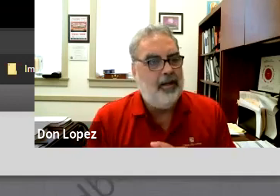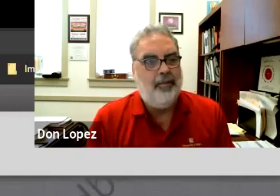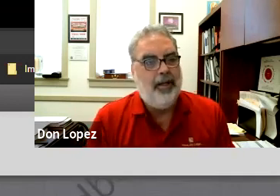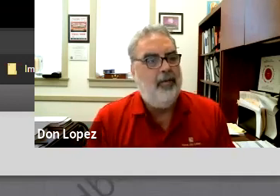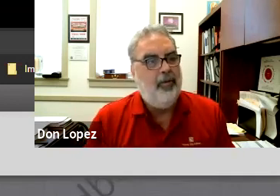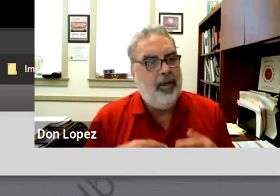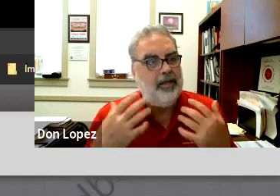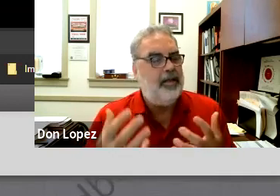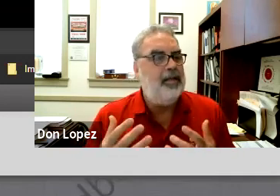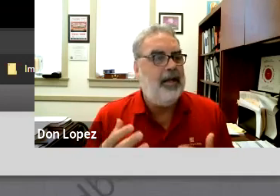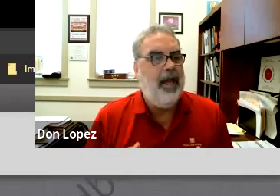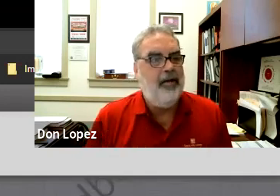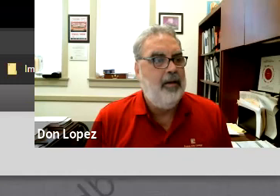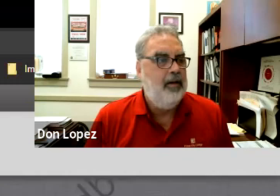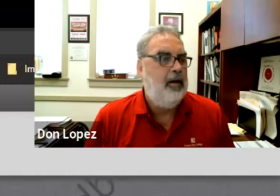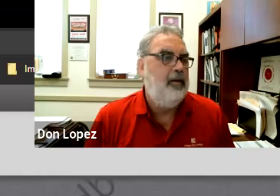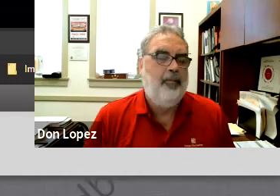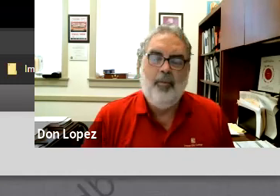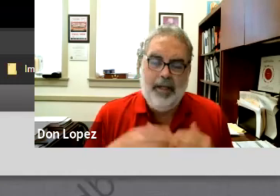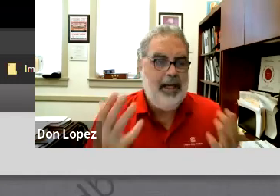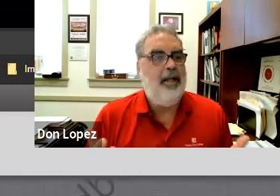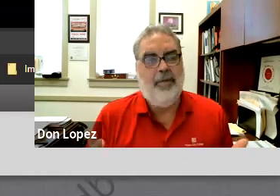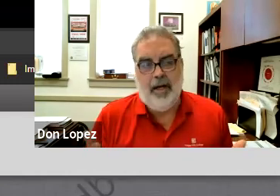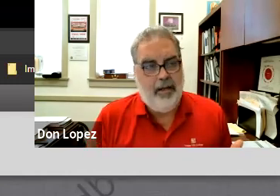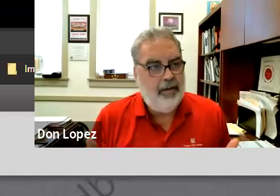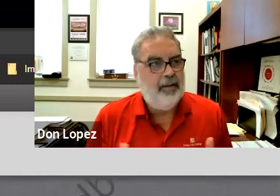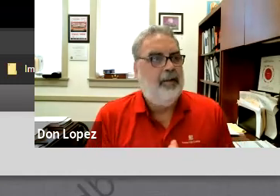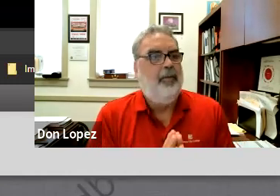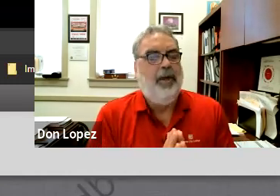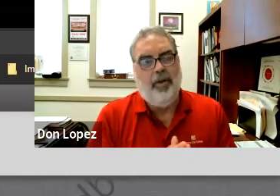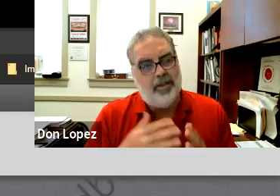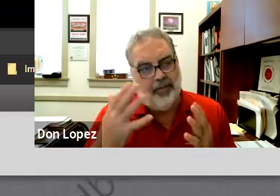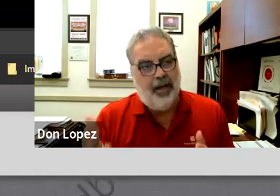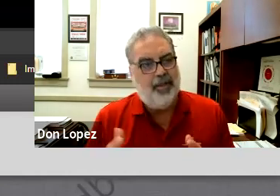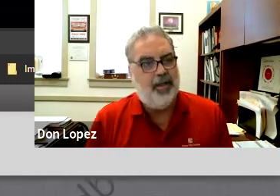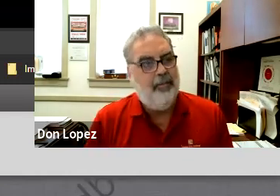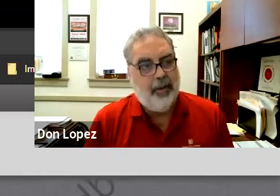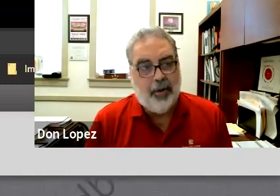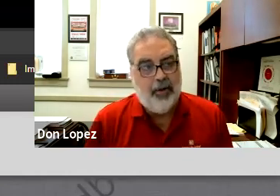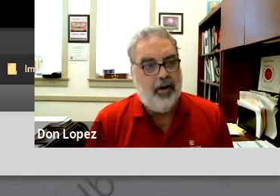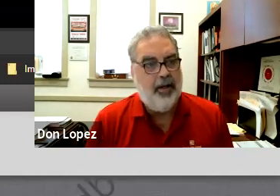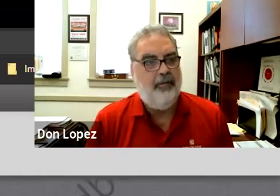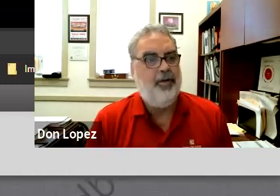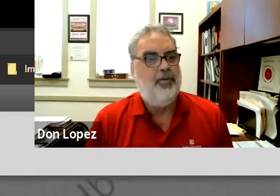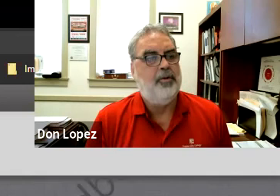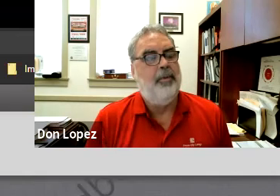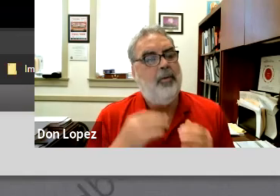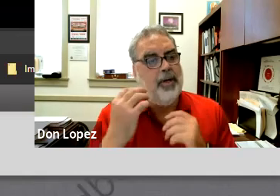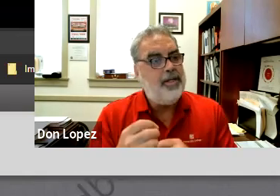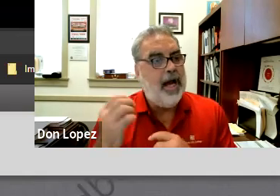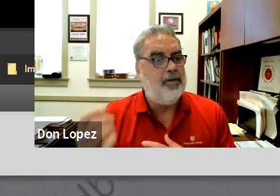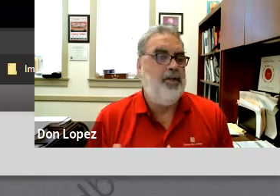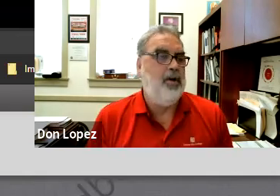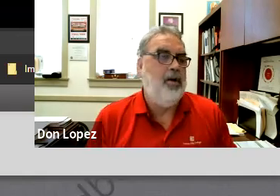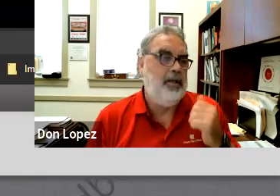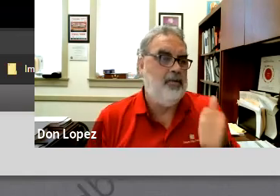helping us. I mean, these things, again, we need them done. We know that sometimes it's a big burden on individuals, but